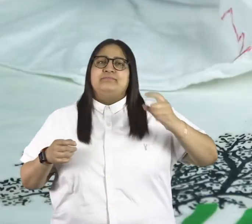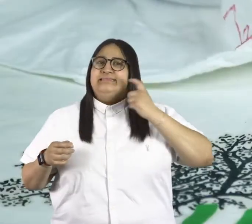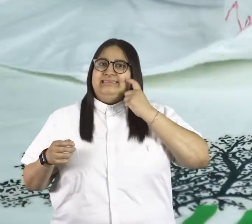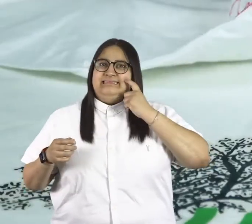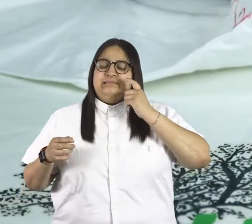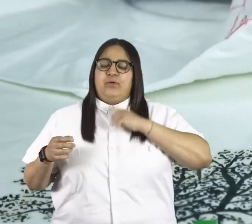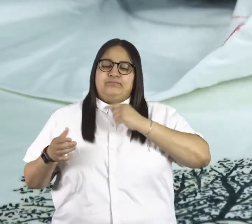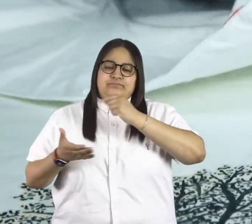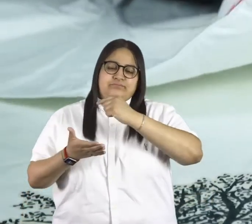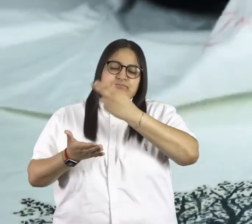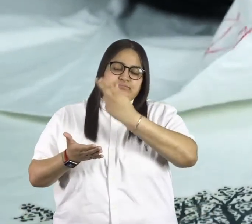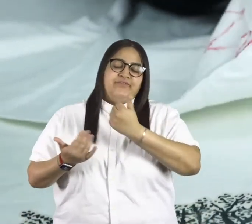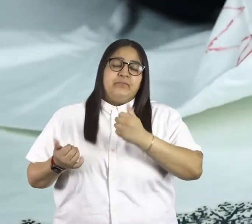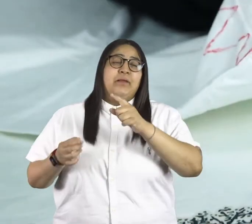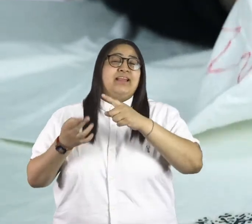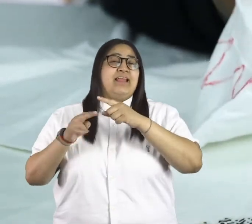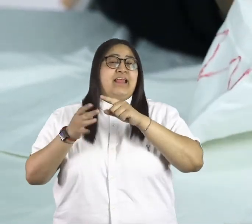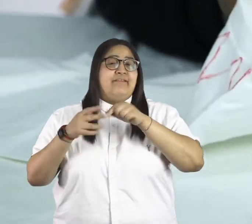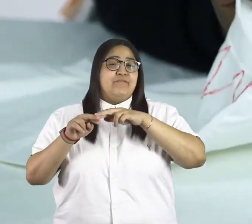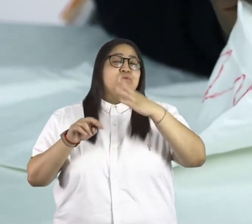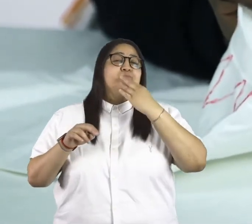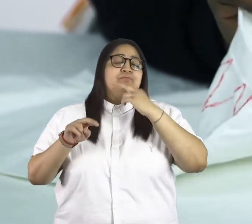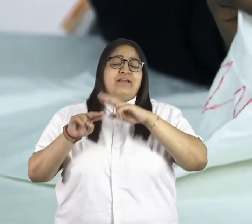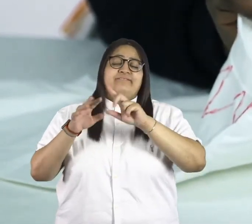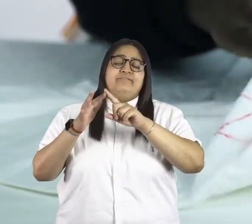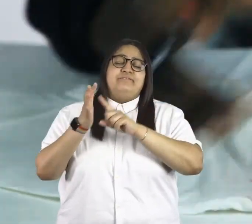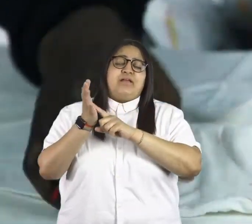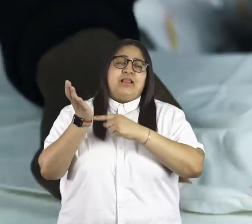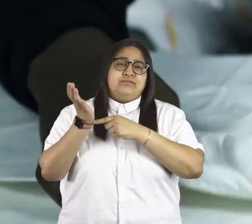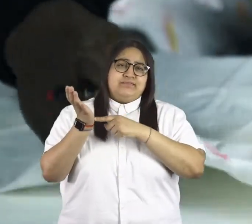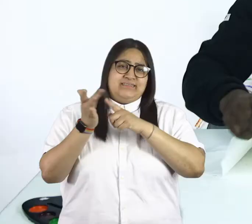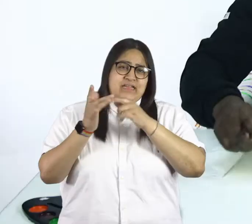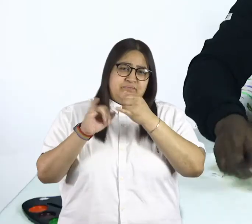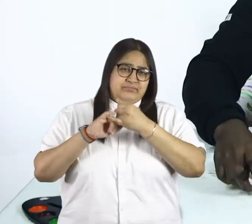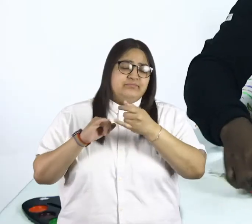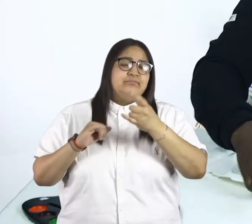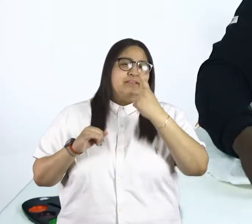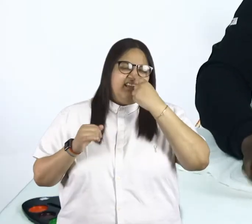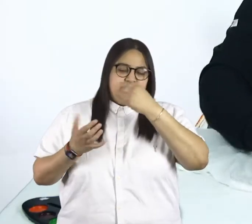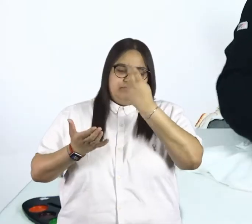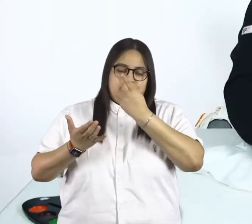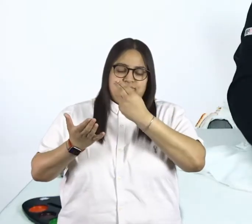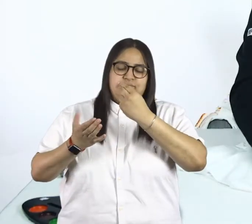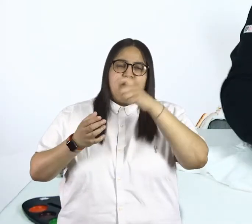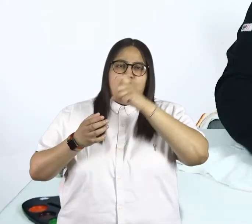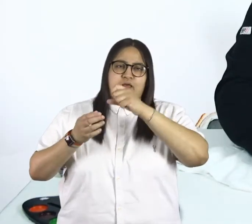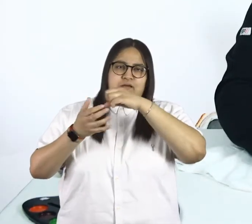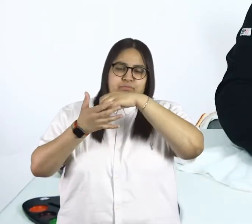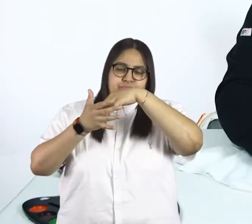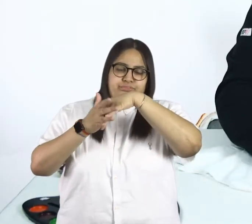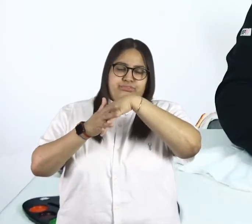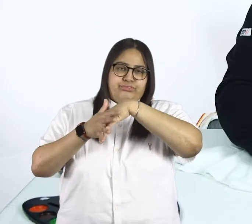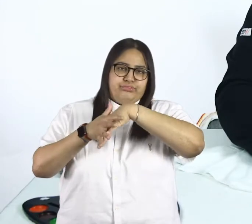that. You can see it a bit there, but it hasn't actually seeped through. So that's a good thing about fabric pens.